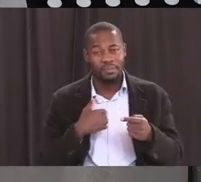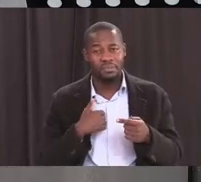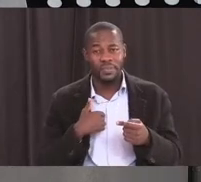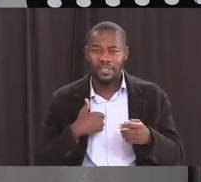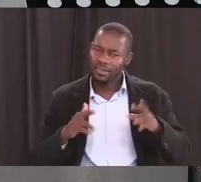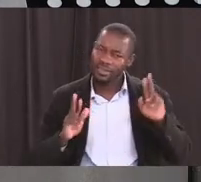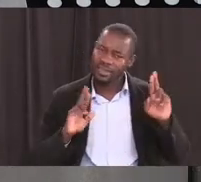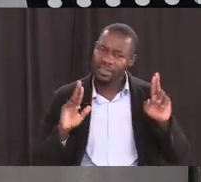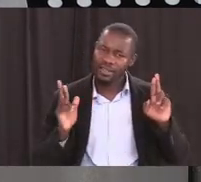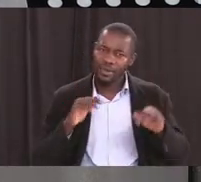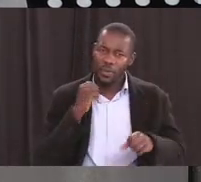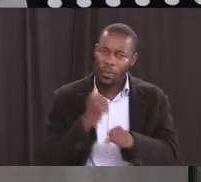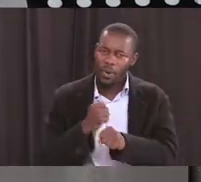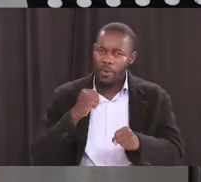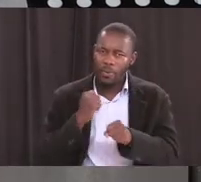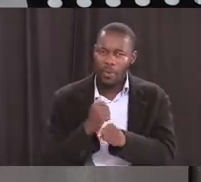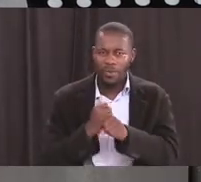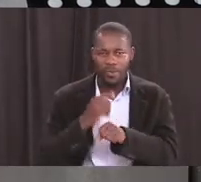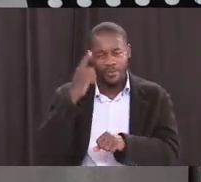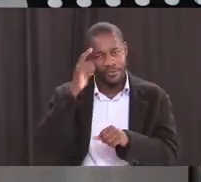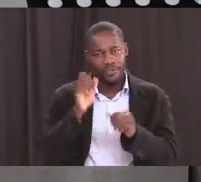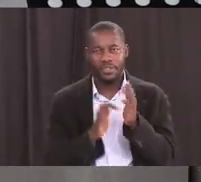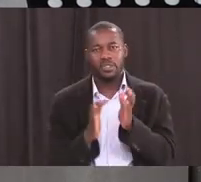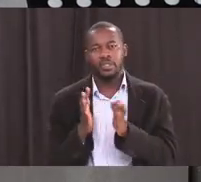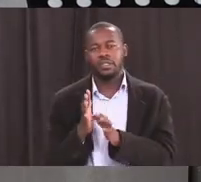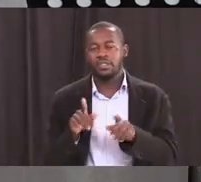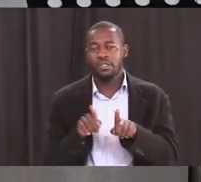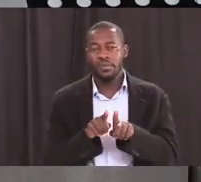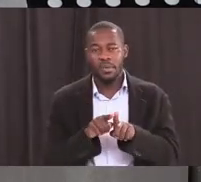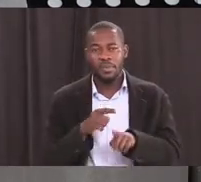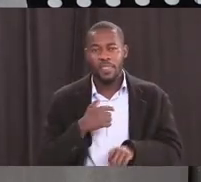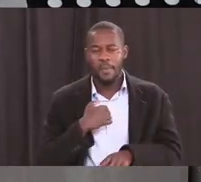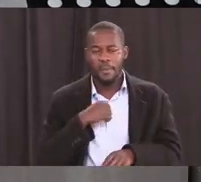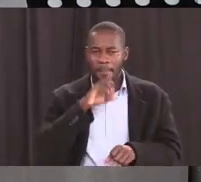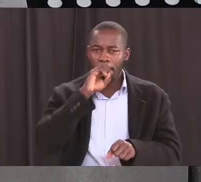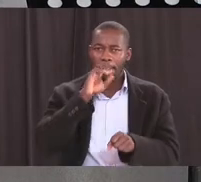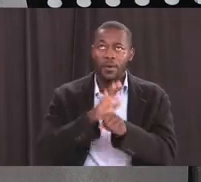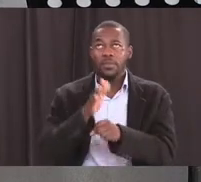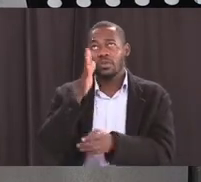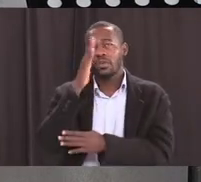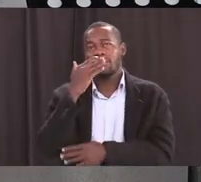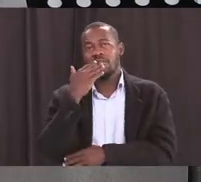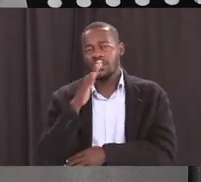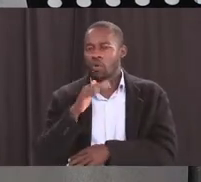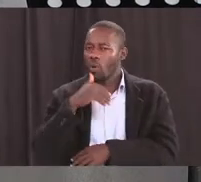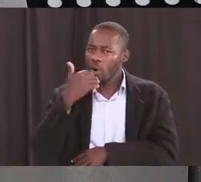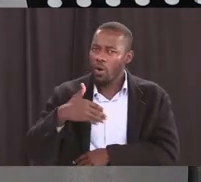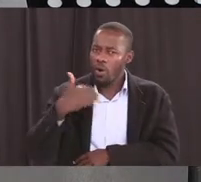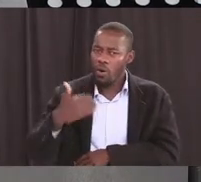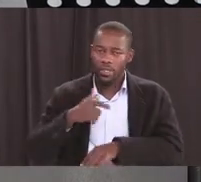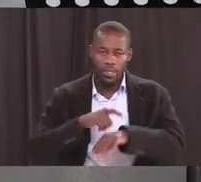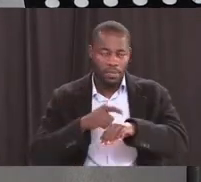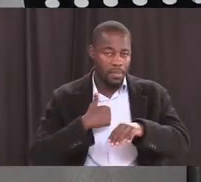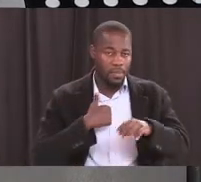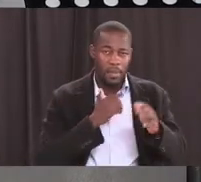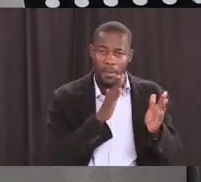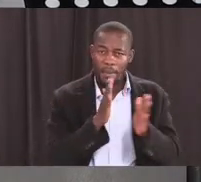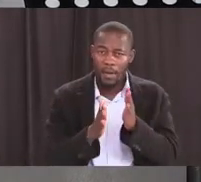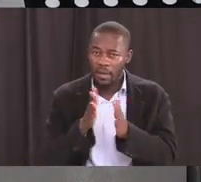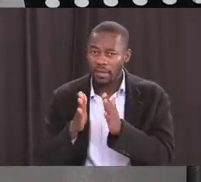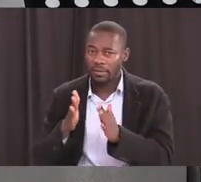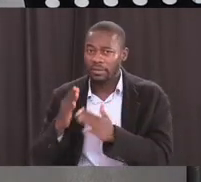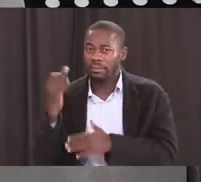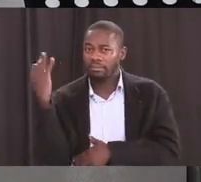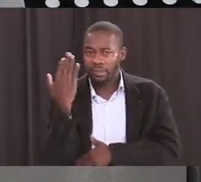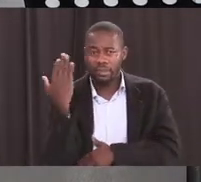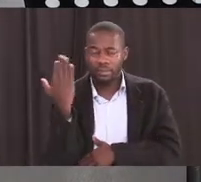the interesting thing was that every time I would plan on ministry in those places, somehow I would be prevented